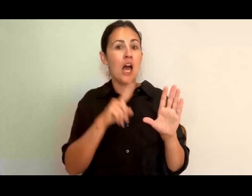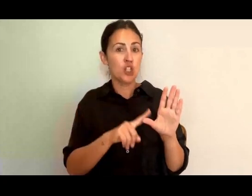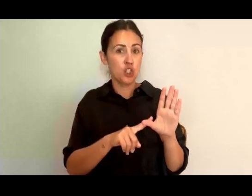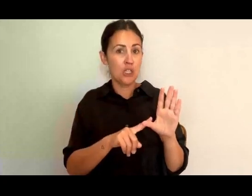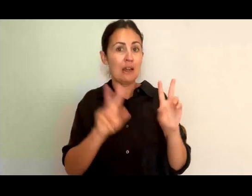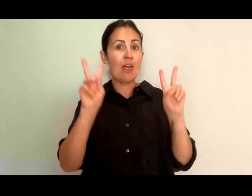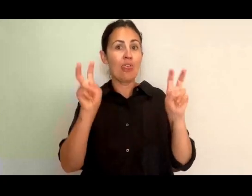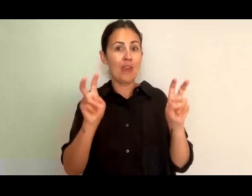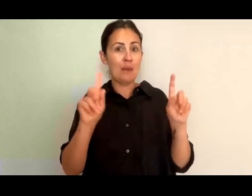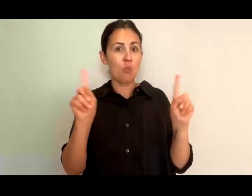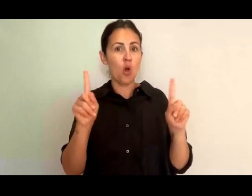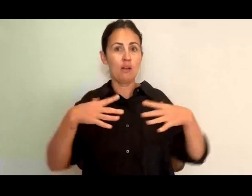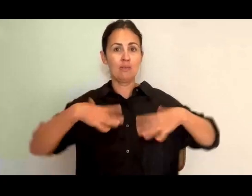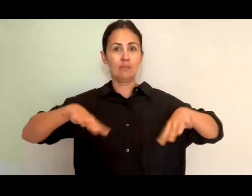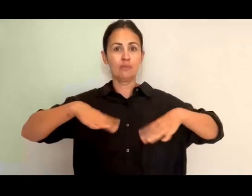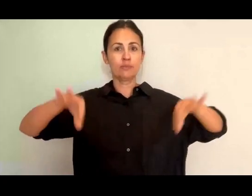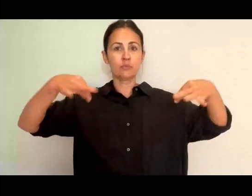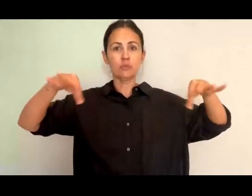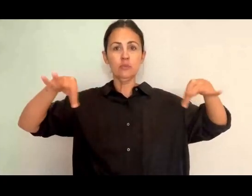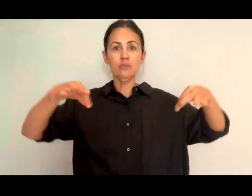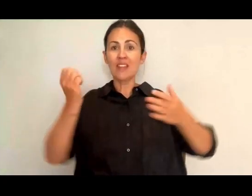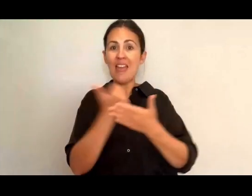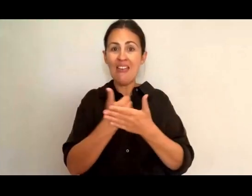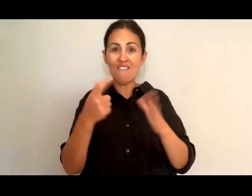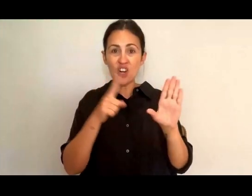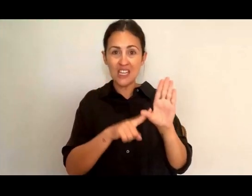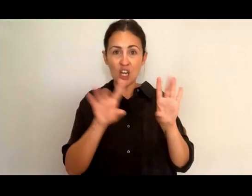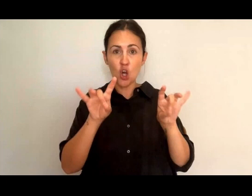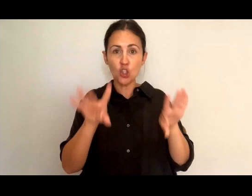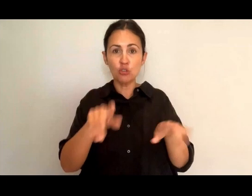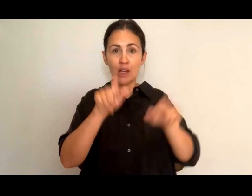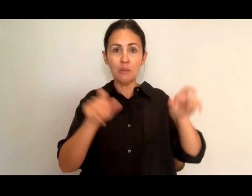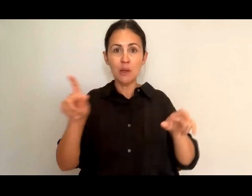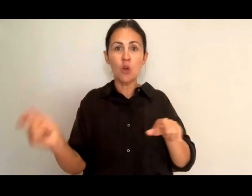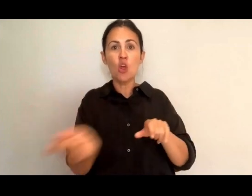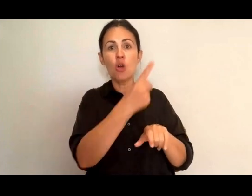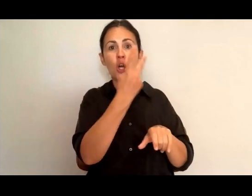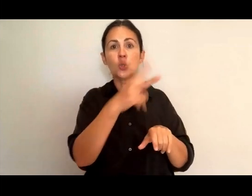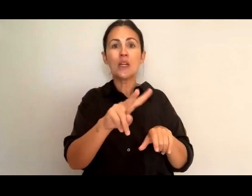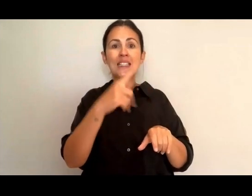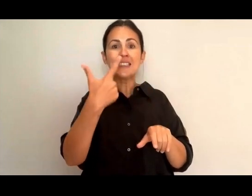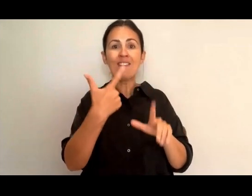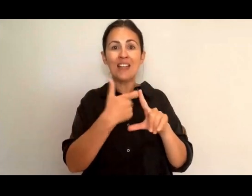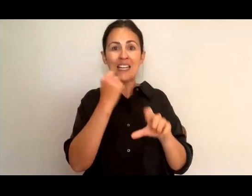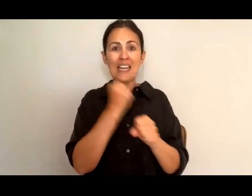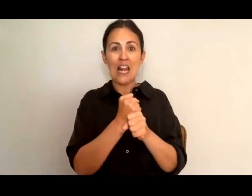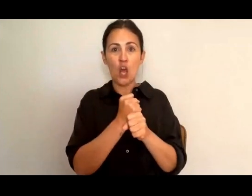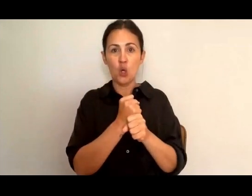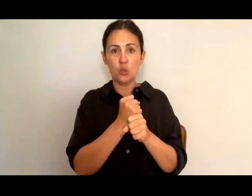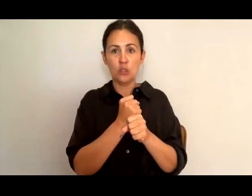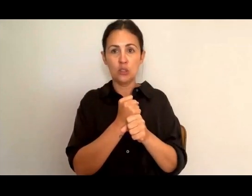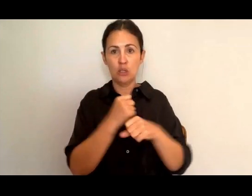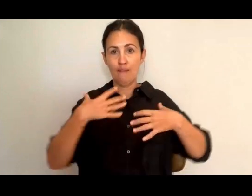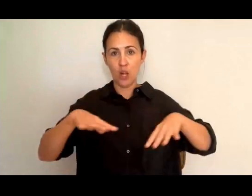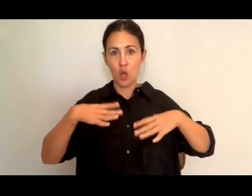every year, Australians throw away 27 kilos of textiles waste per person. And now I know I don't throw away 27 kilos of